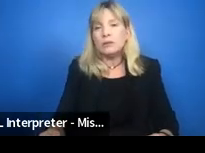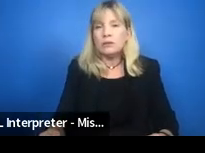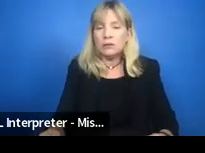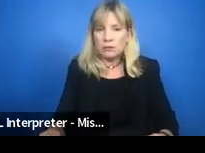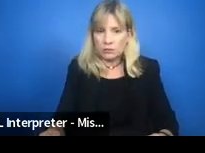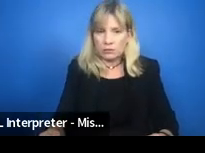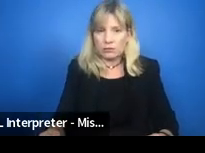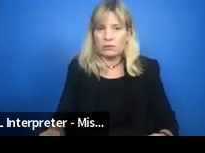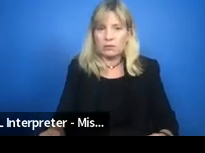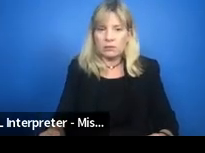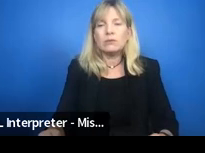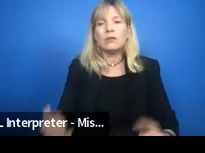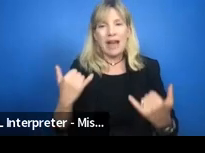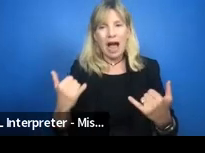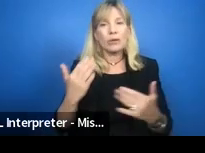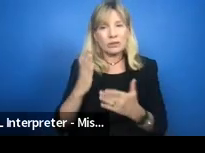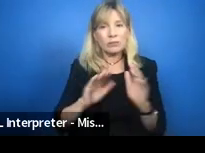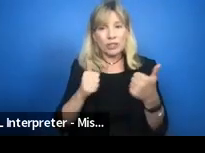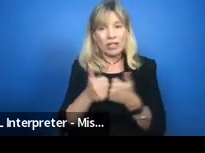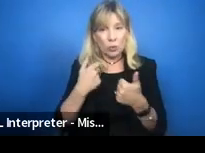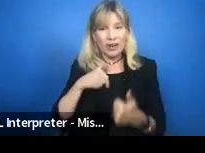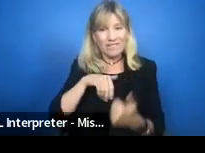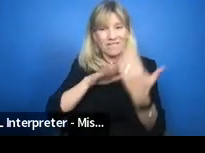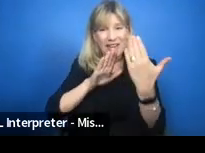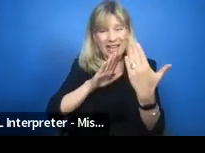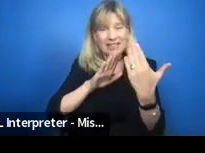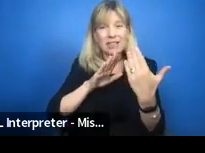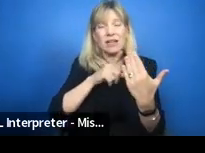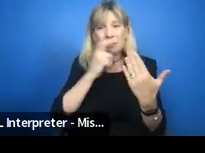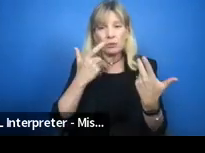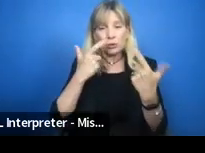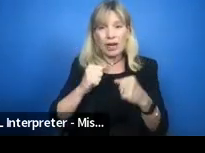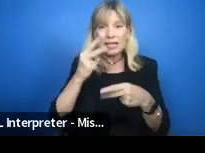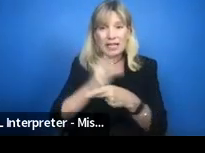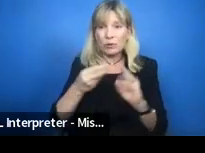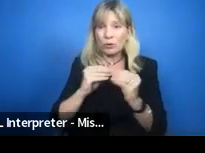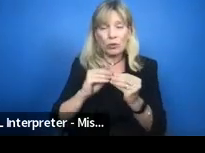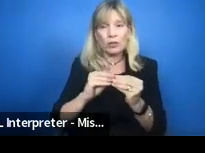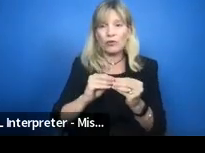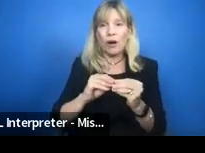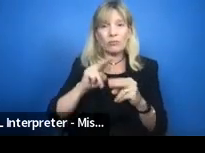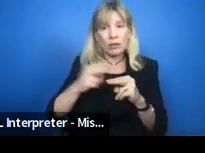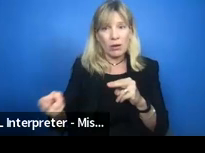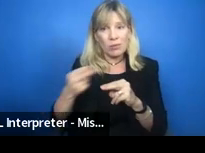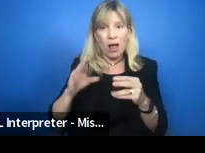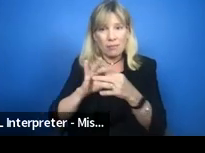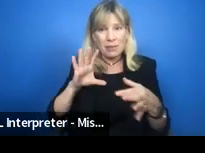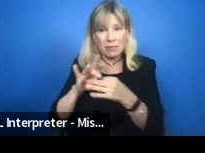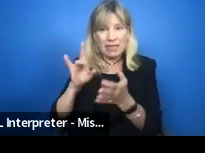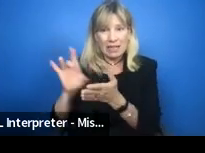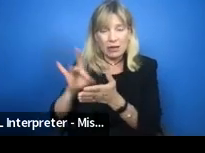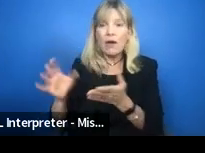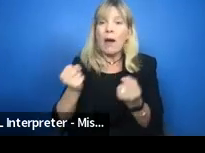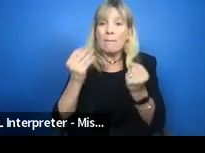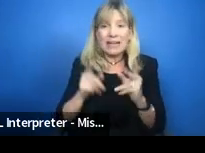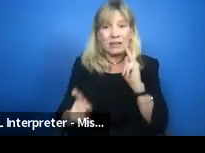Now we're up against some challenges when we're trying to keep those enrollment numbers from falling. Many enrollees